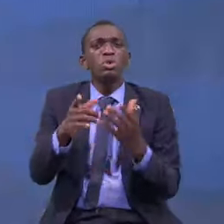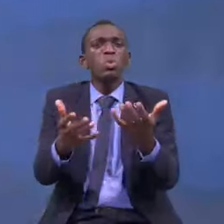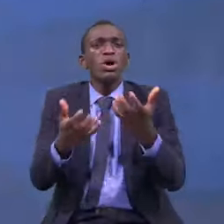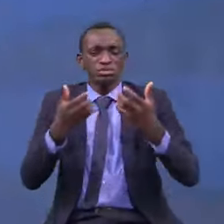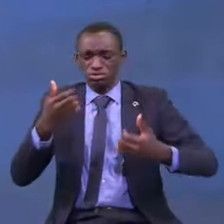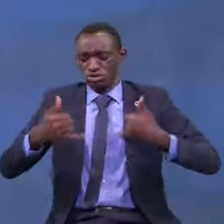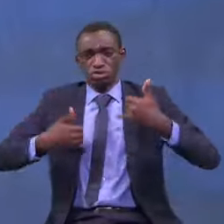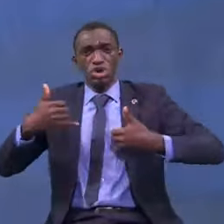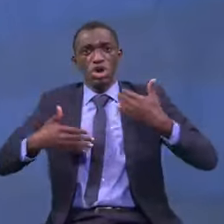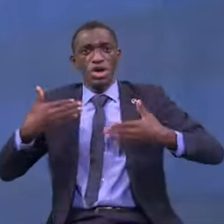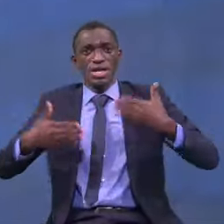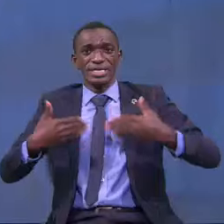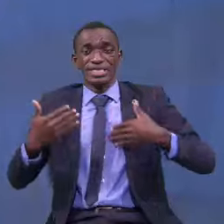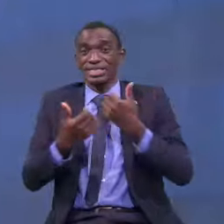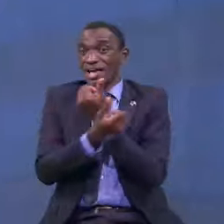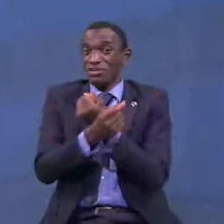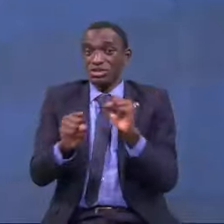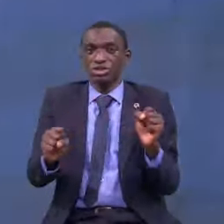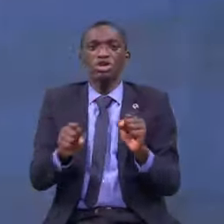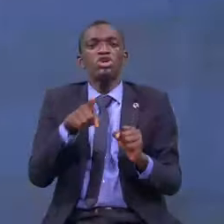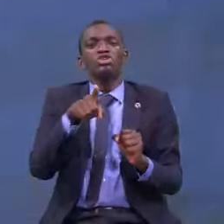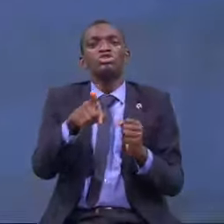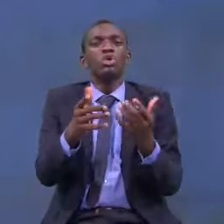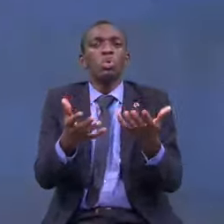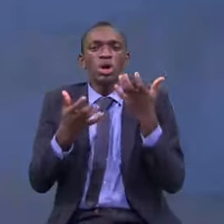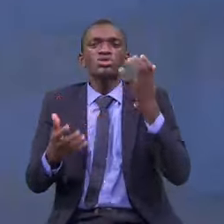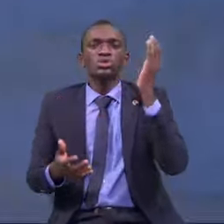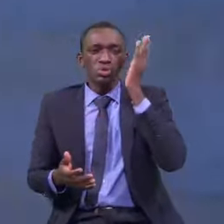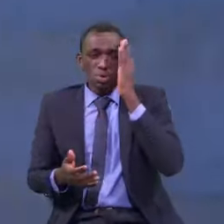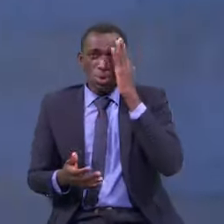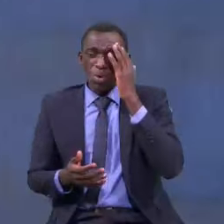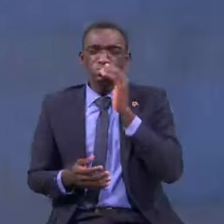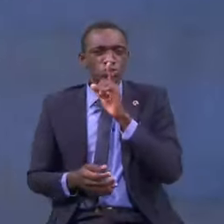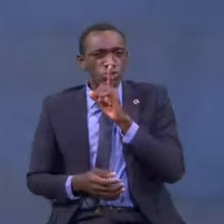You want the assurance. He has taken all my sins away.